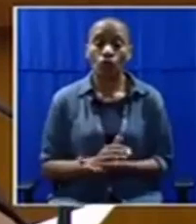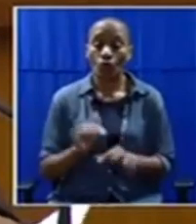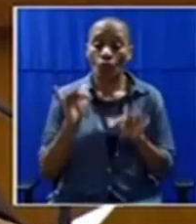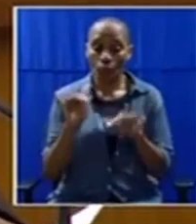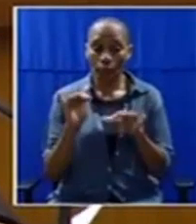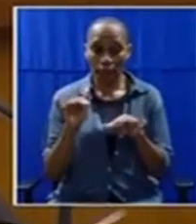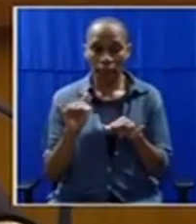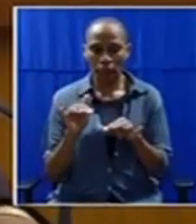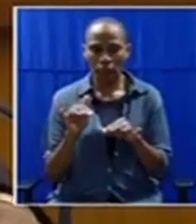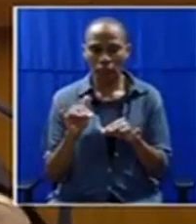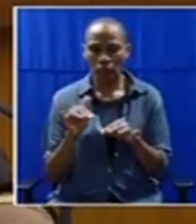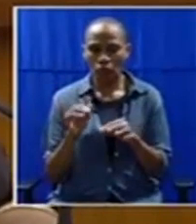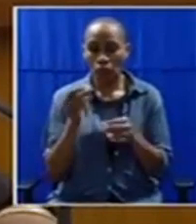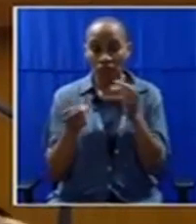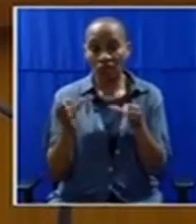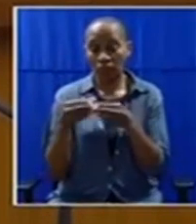tonke